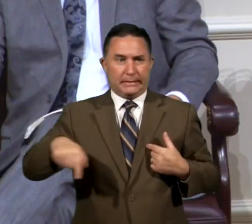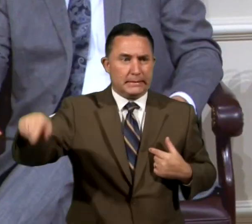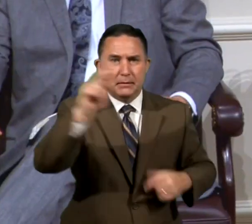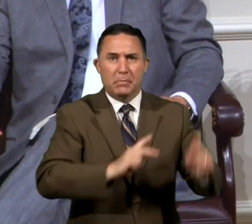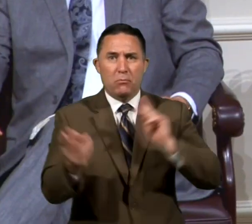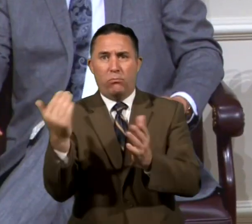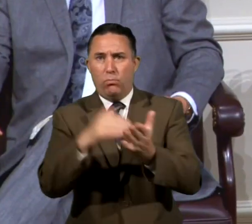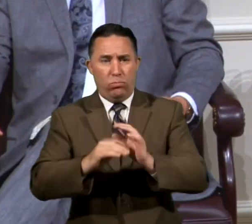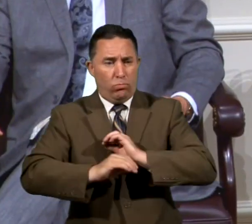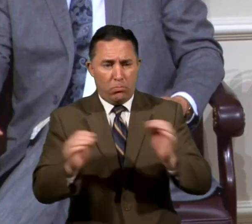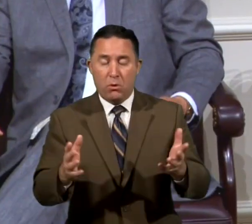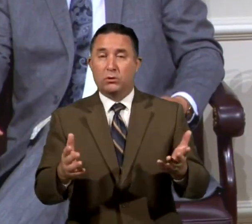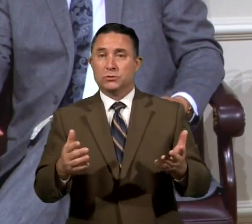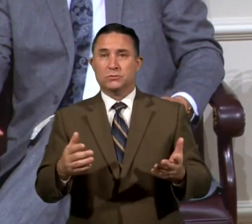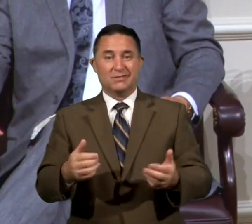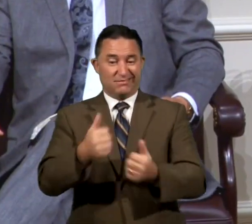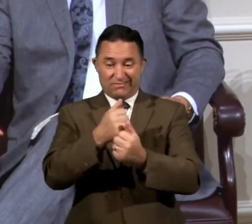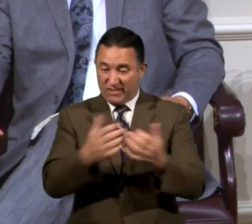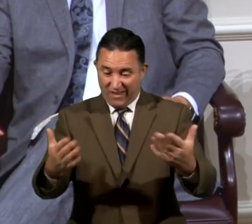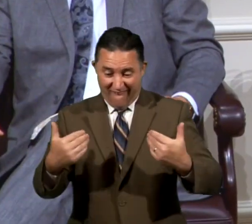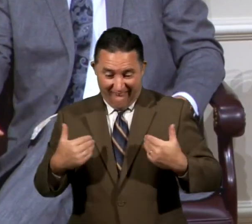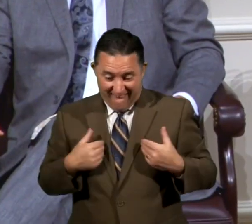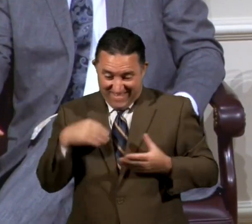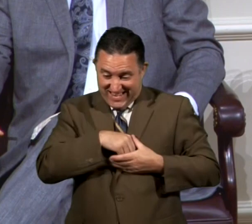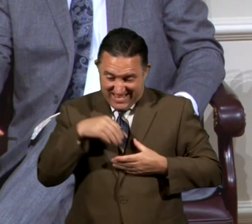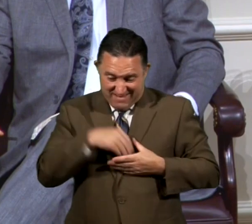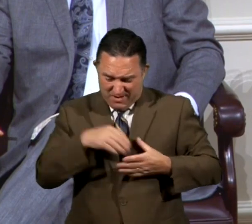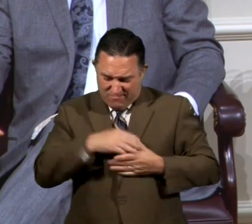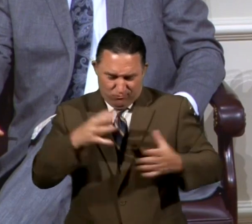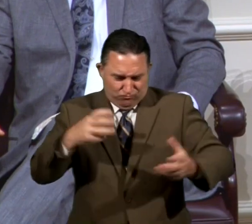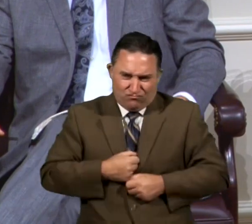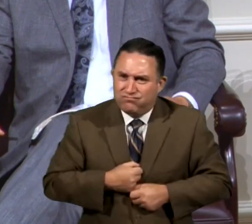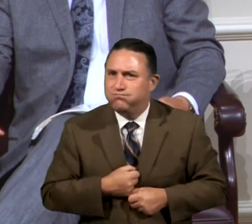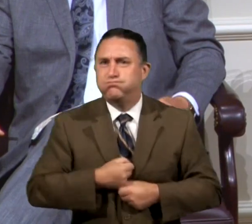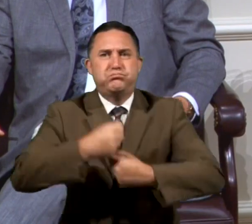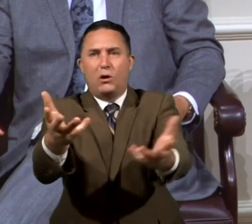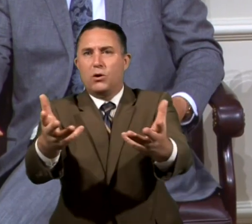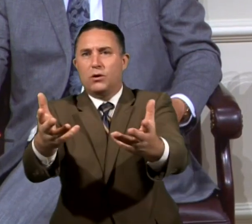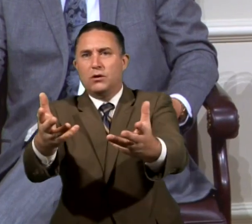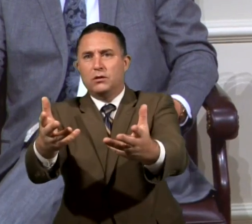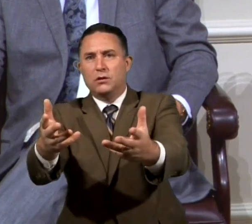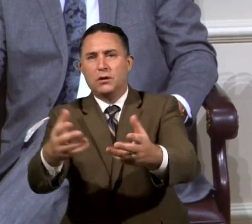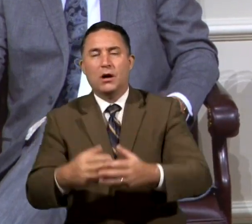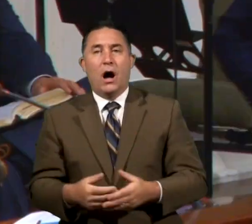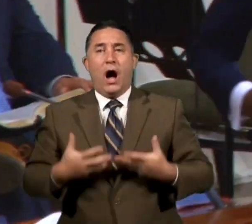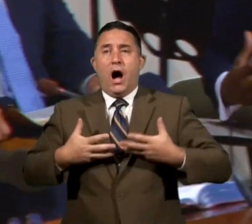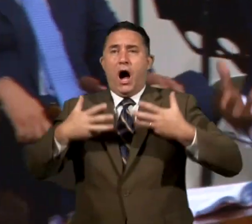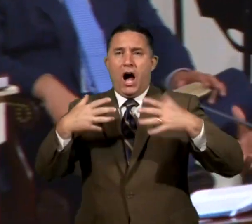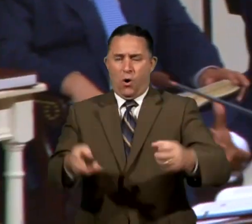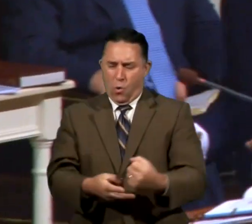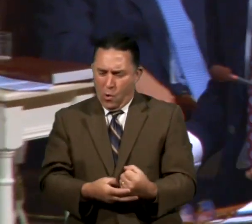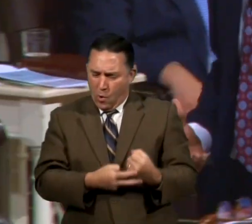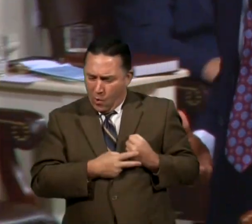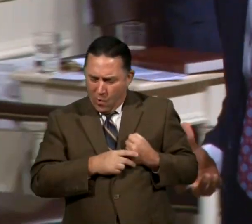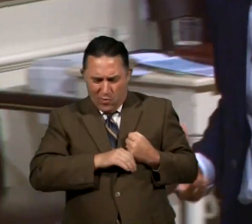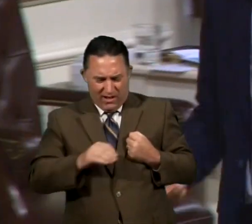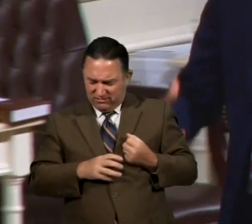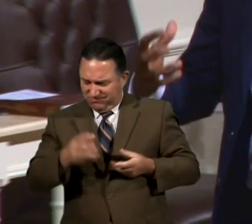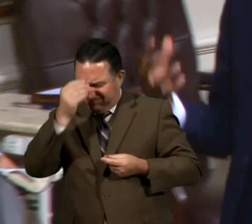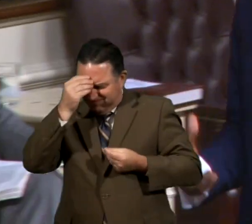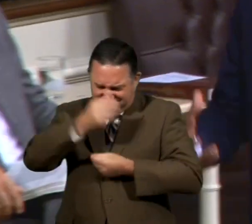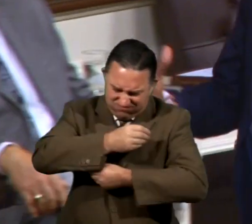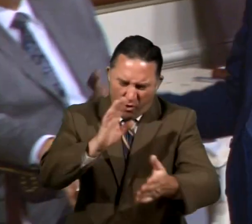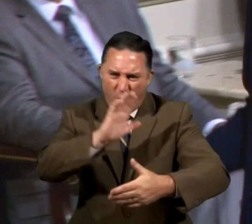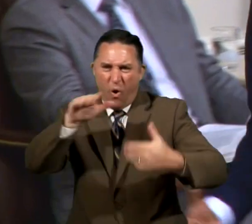again. So everything that I have inside of me, I'm going to give it to them. And I don't want to leave nothing undone that